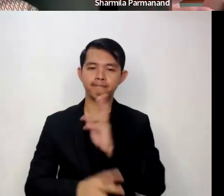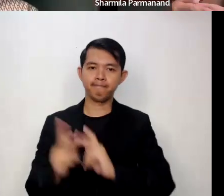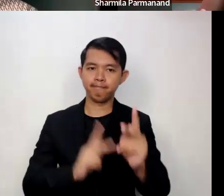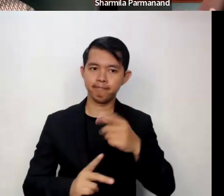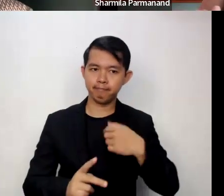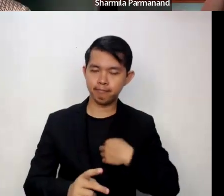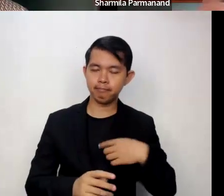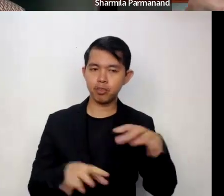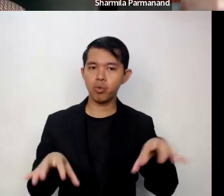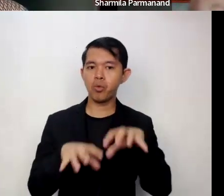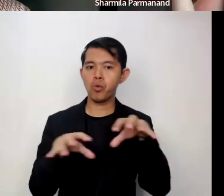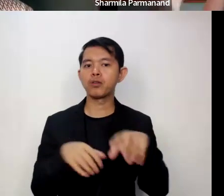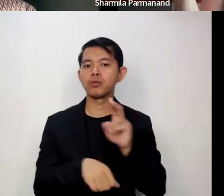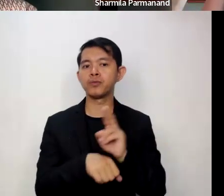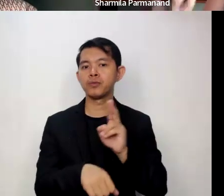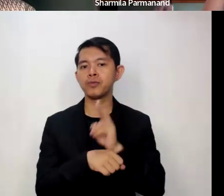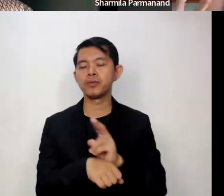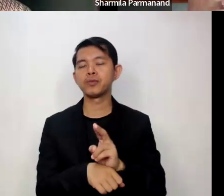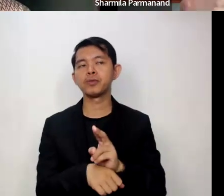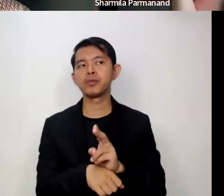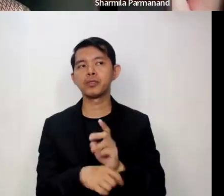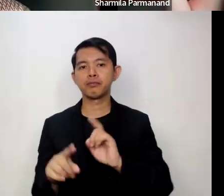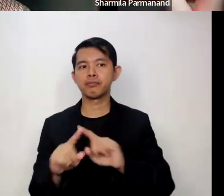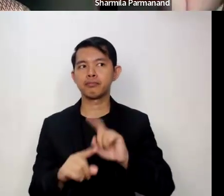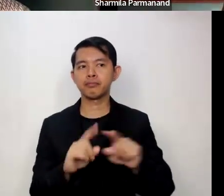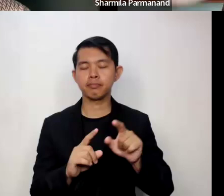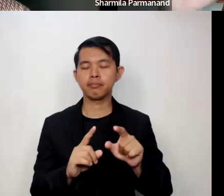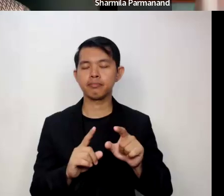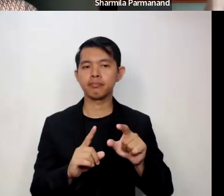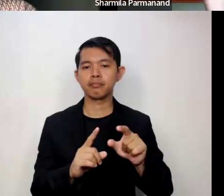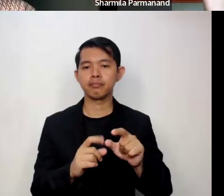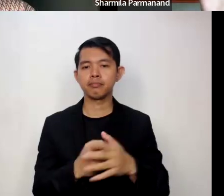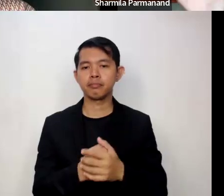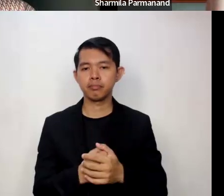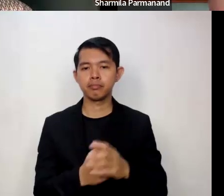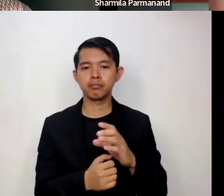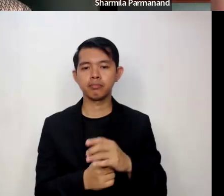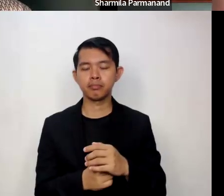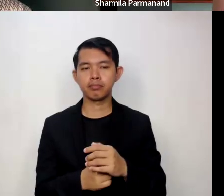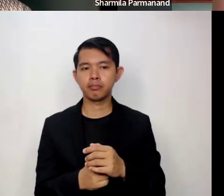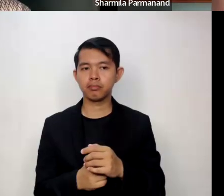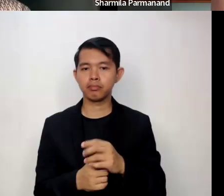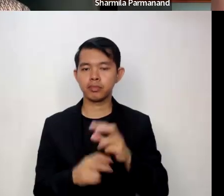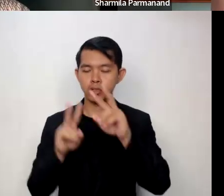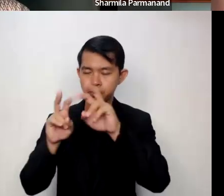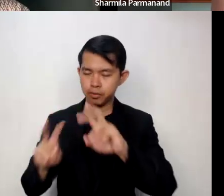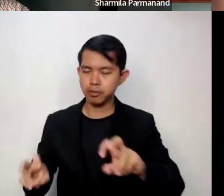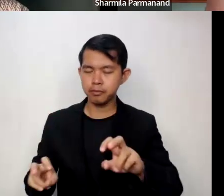with are using a different vocabulary or kind of like a different cosmology, then that's what we go